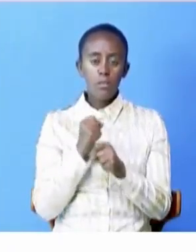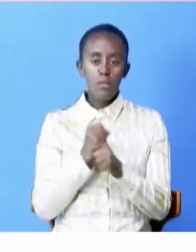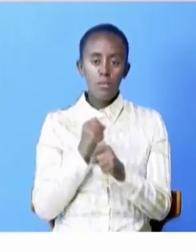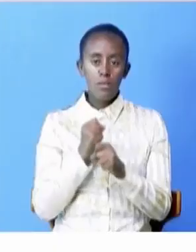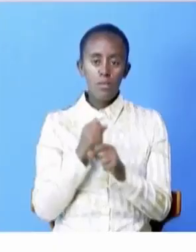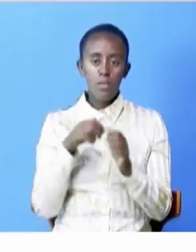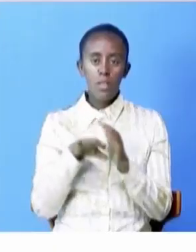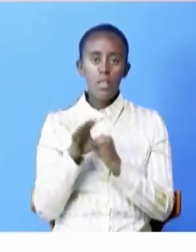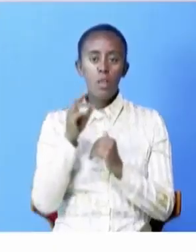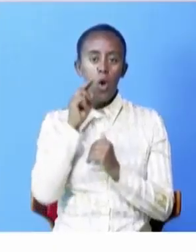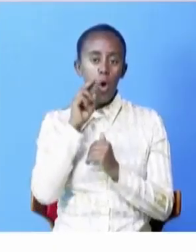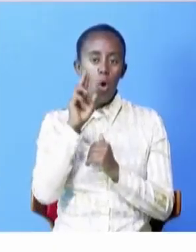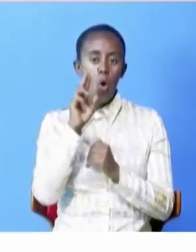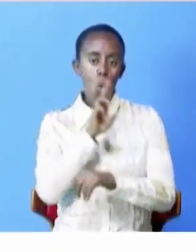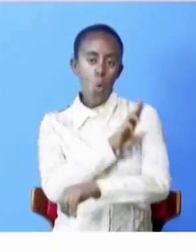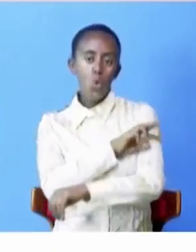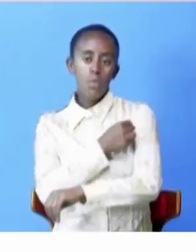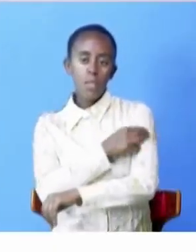in the hospital.